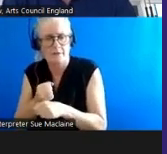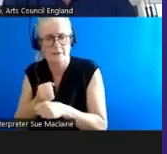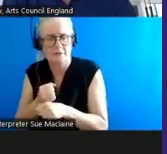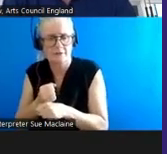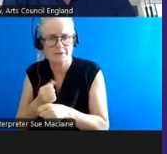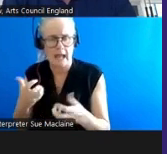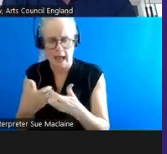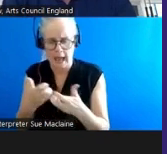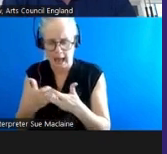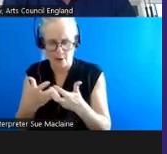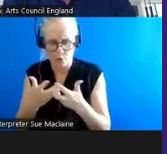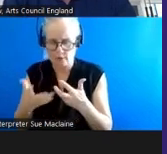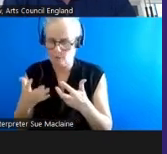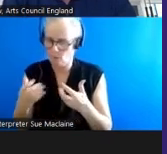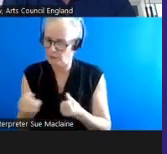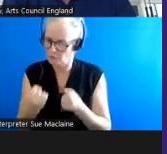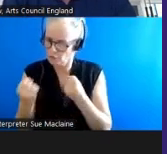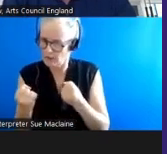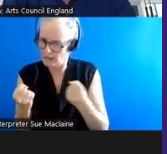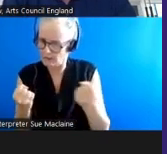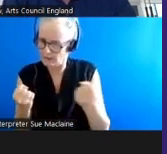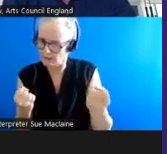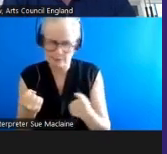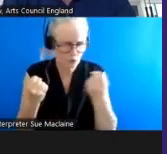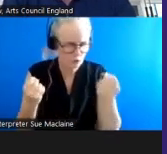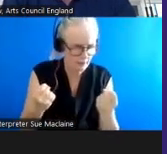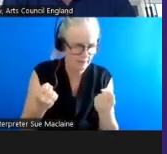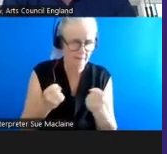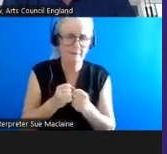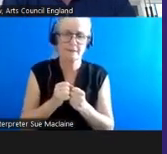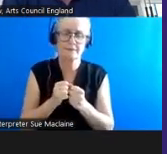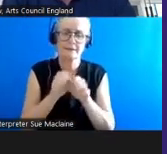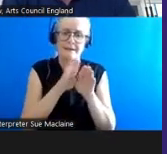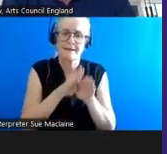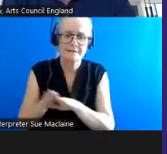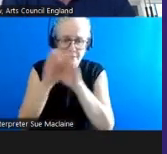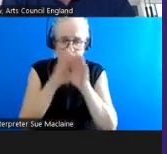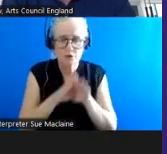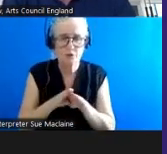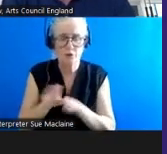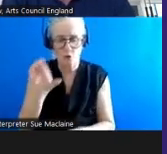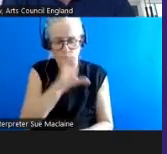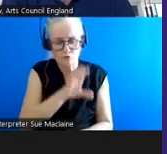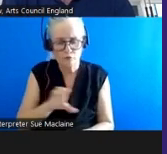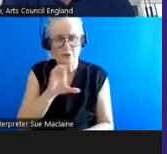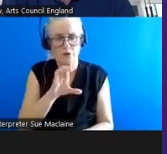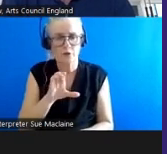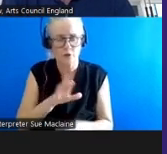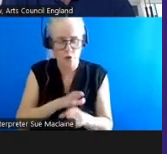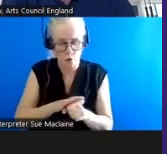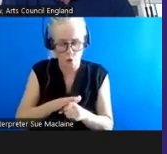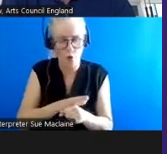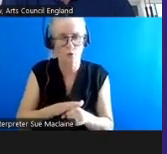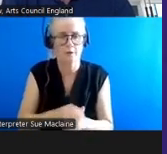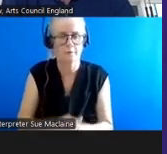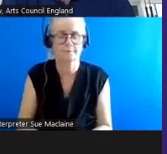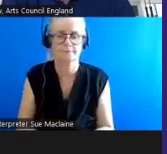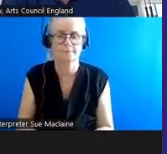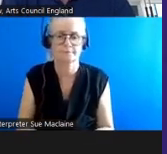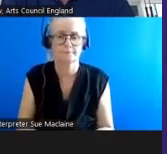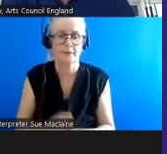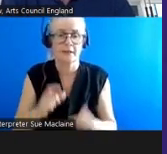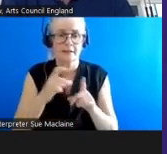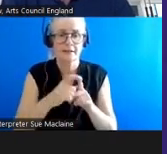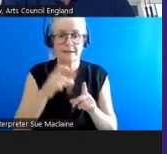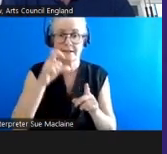of operating nationally, regionally, and locally. So sitting at a national level, government in DCMS, but